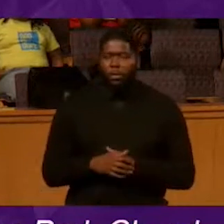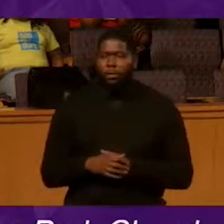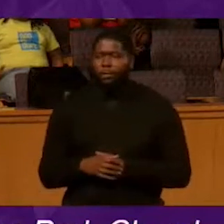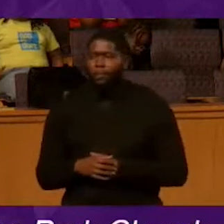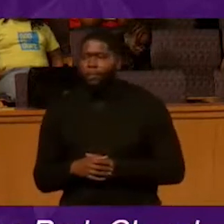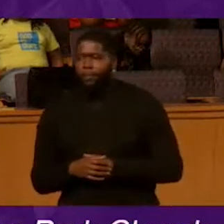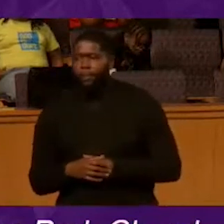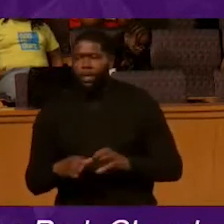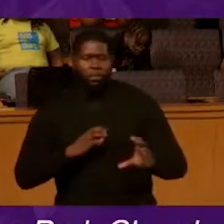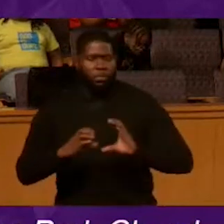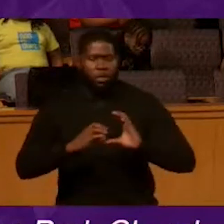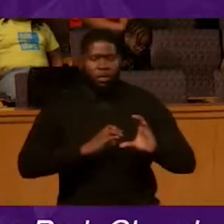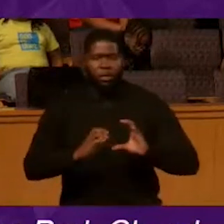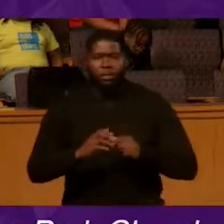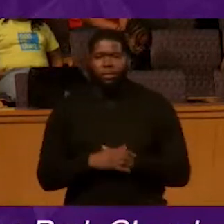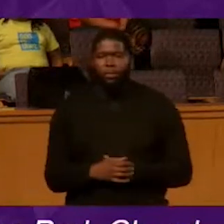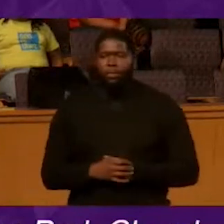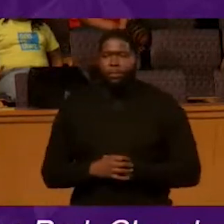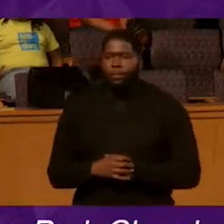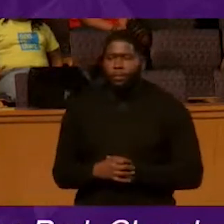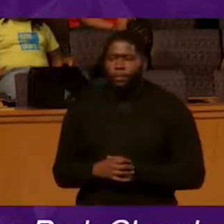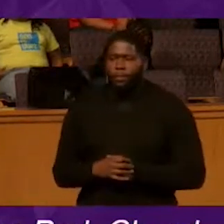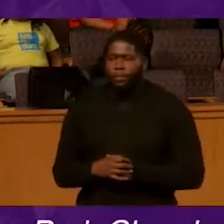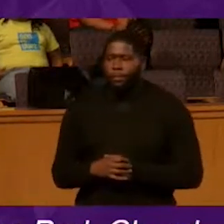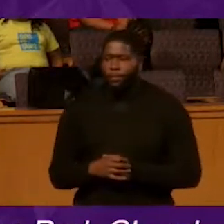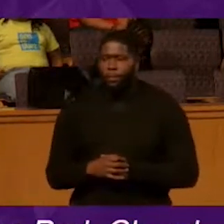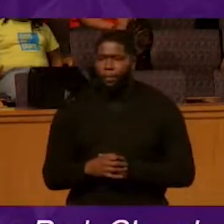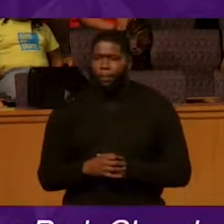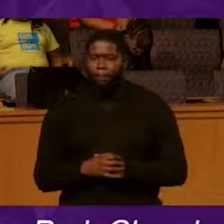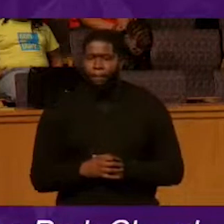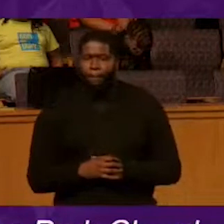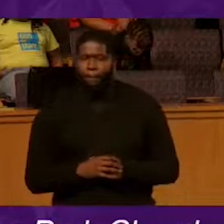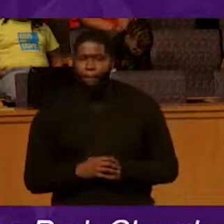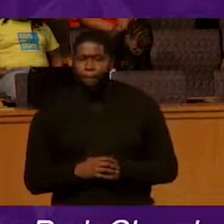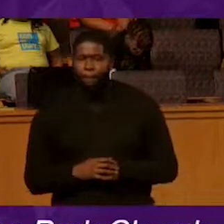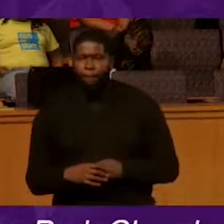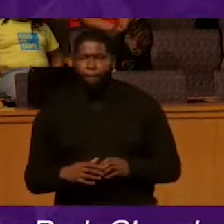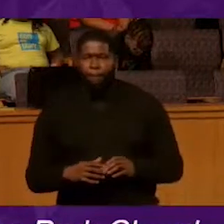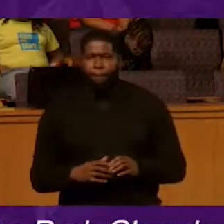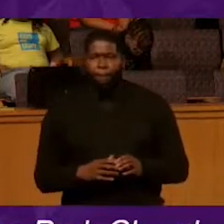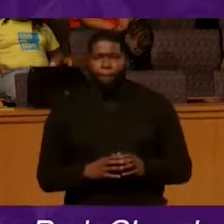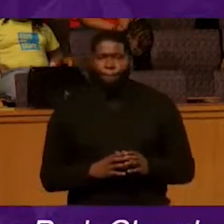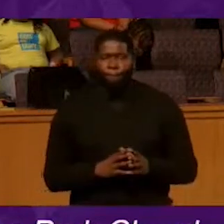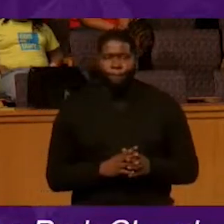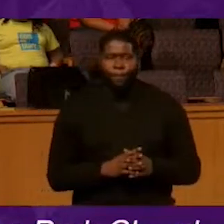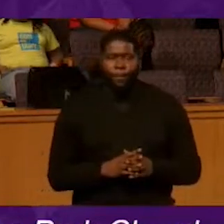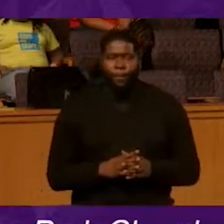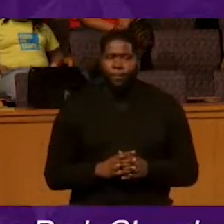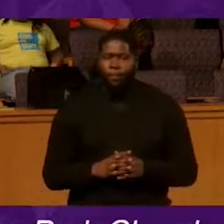youth@upbc.org, and you will get the Zoom information to attend. Again, that is